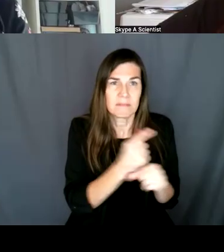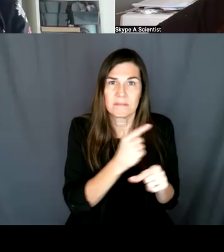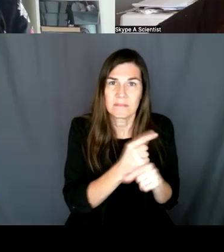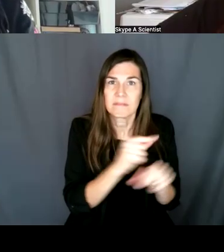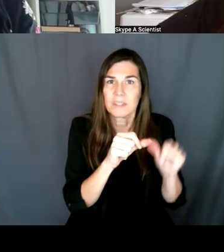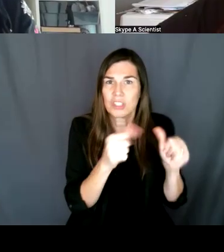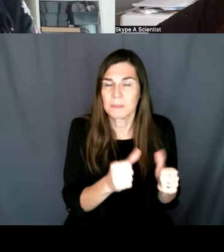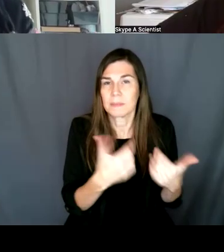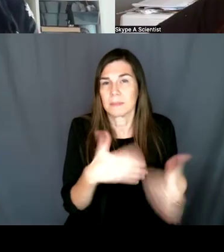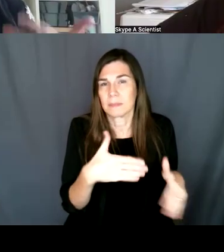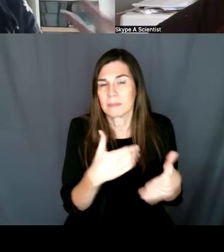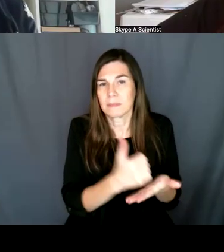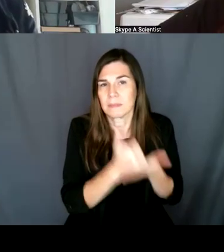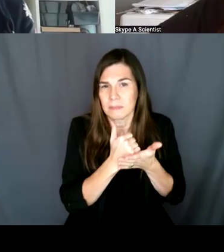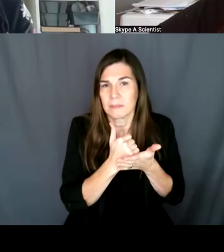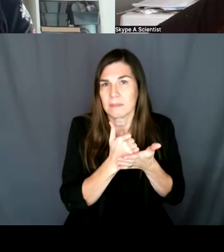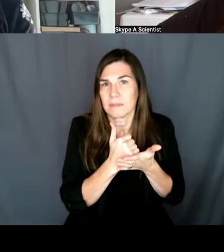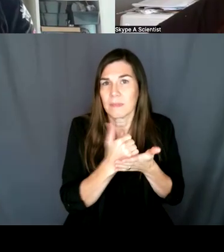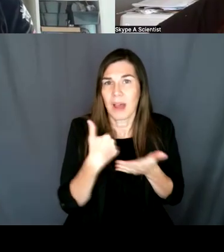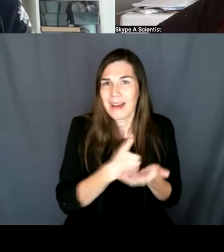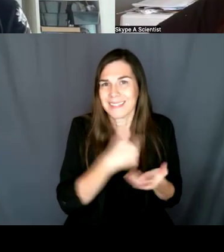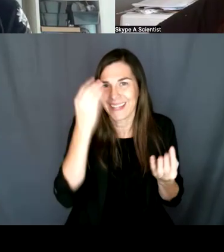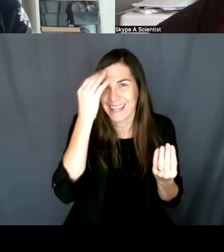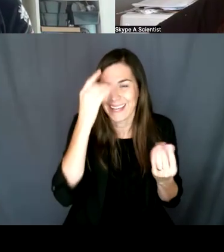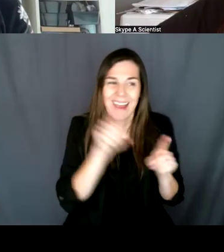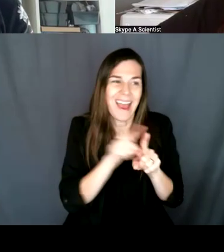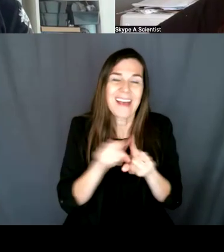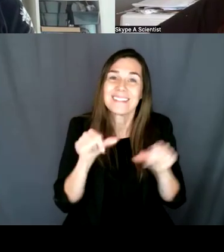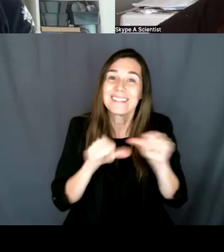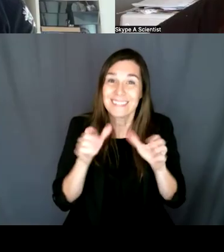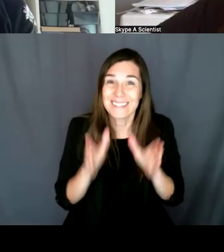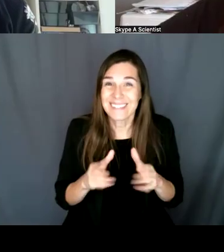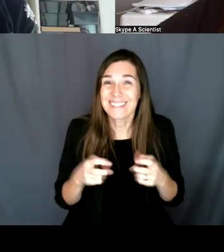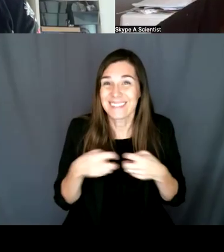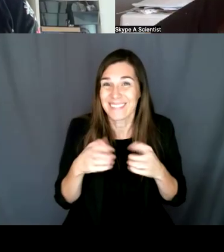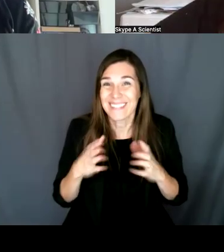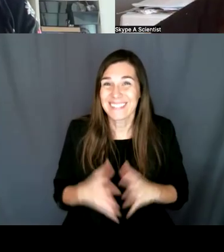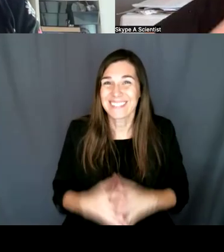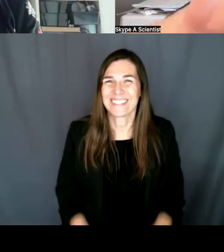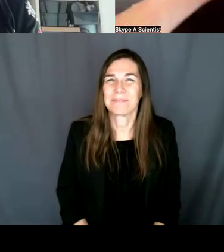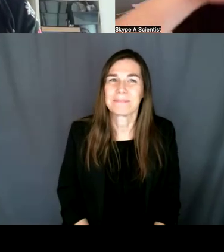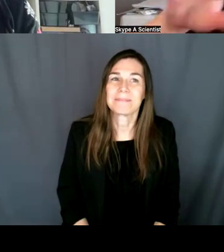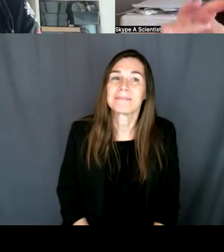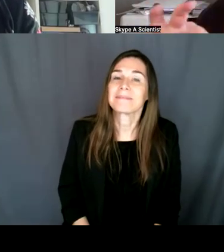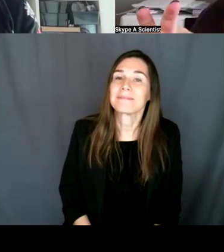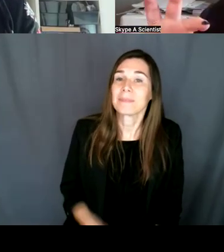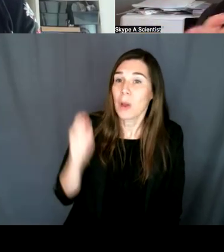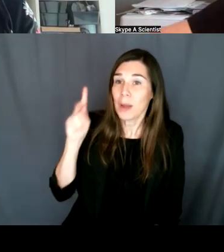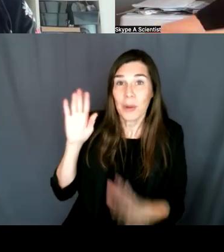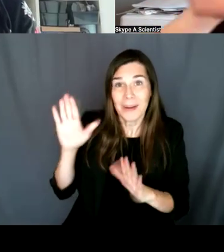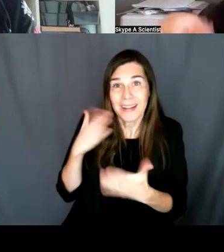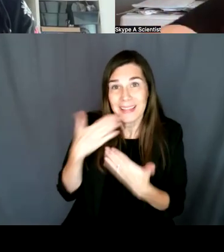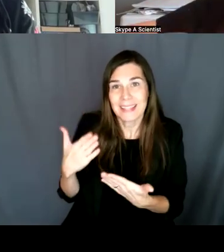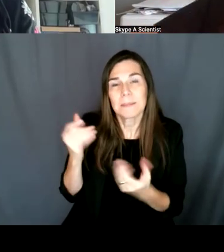is a big part of the way that we think as scientists and physicists. Awesome, thanks. We have a number of people kind